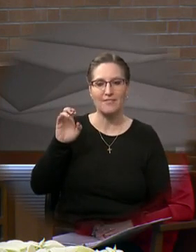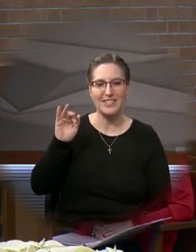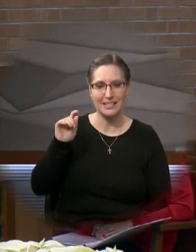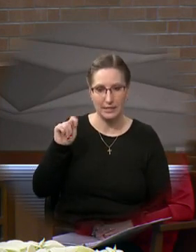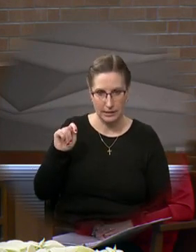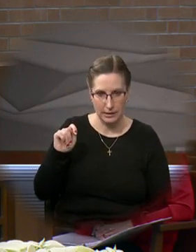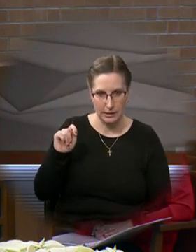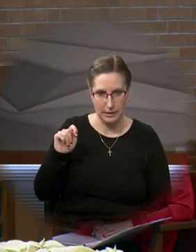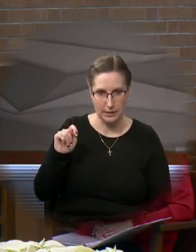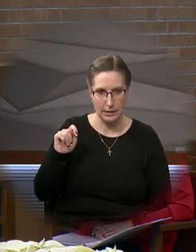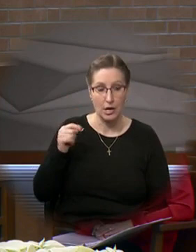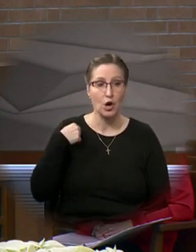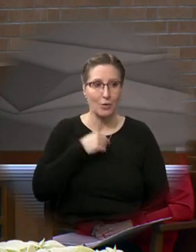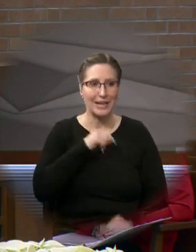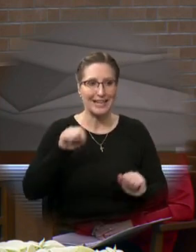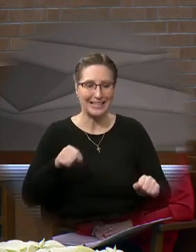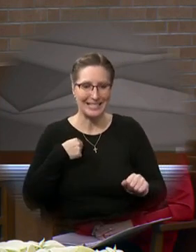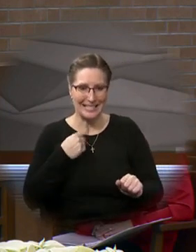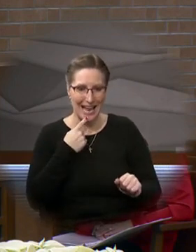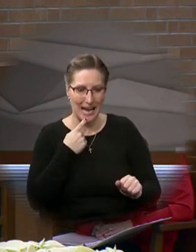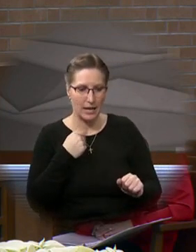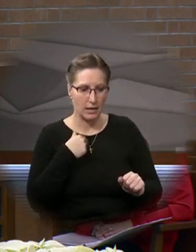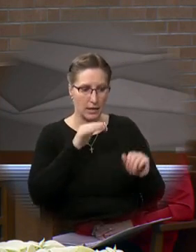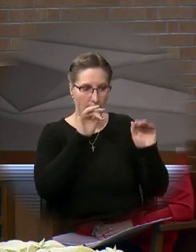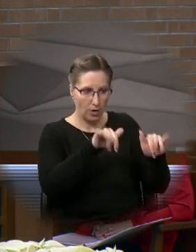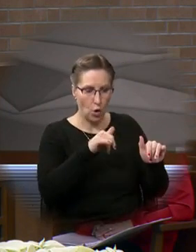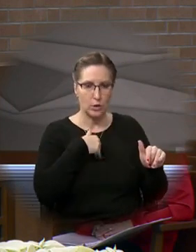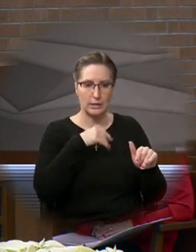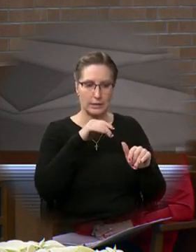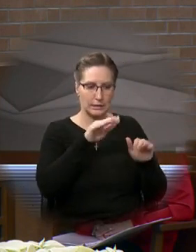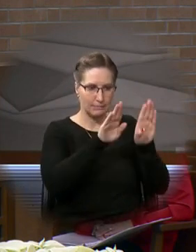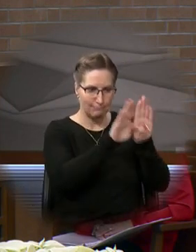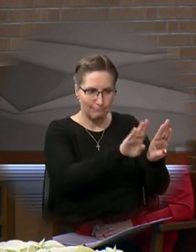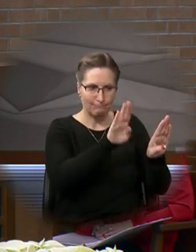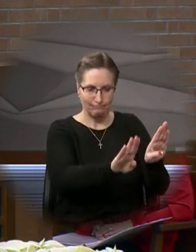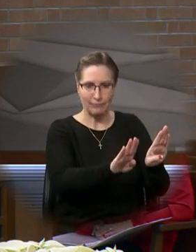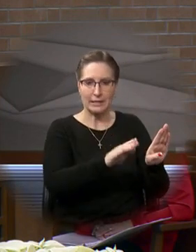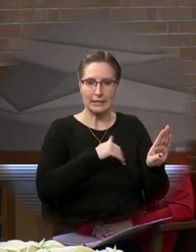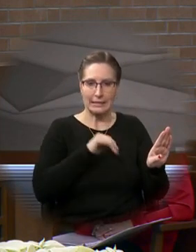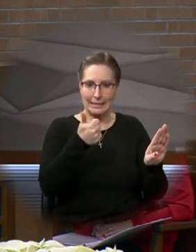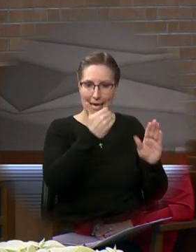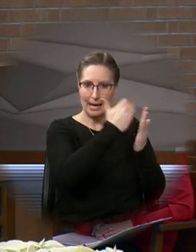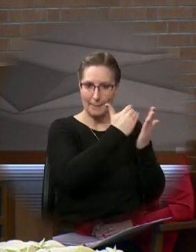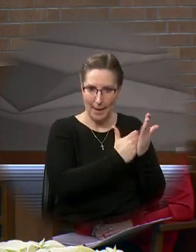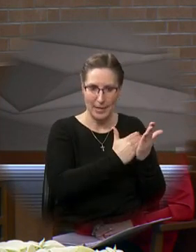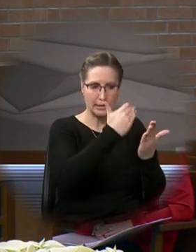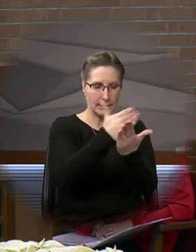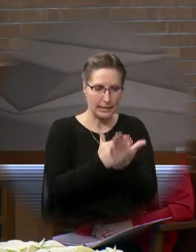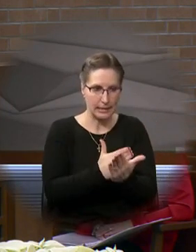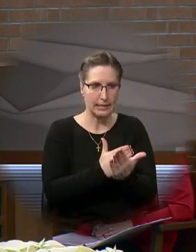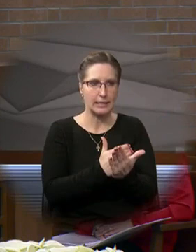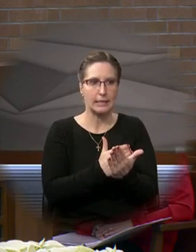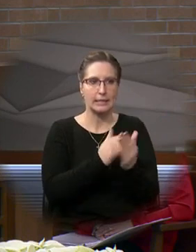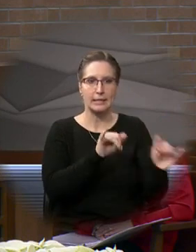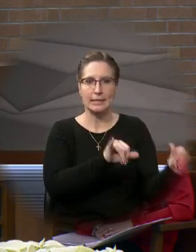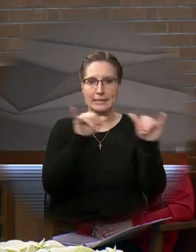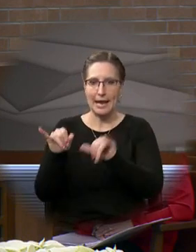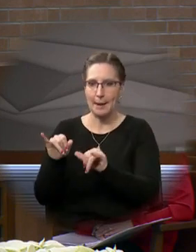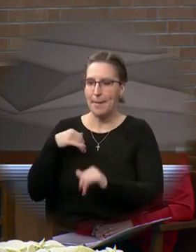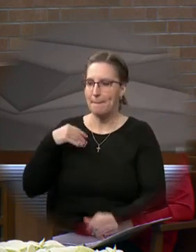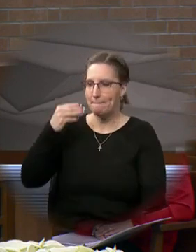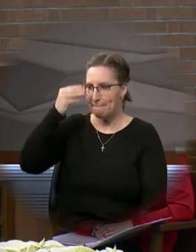So we can say that just as the Ark contained the tablets, Israel's greatest treasure, so too Mary